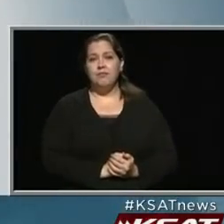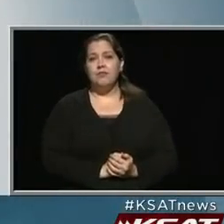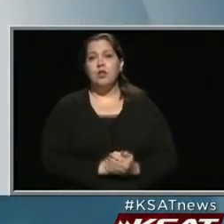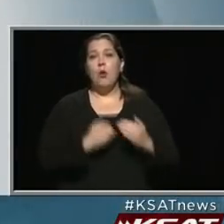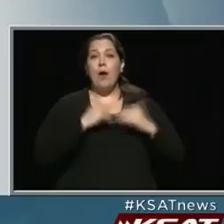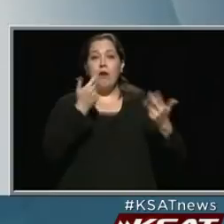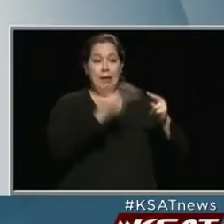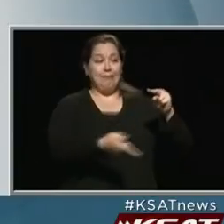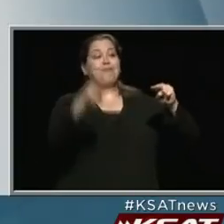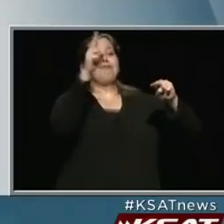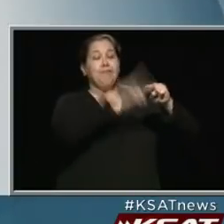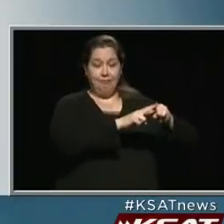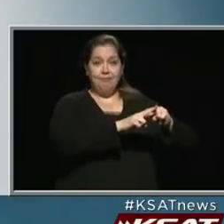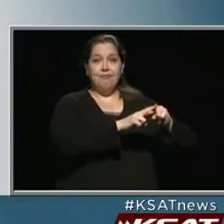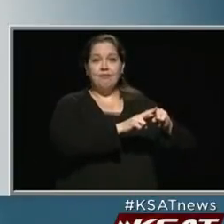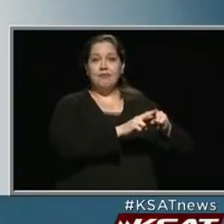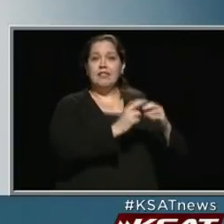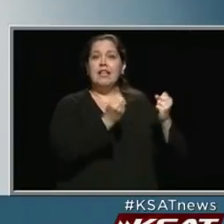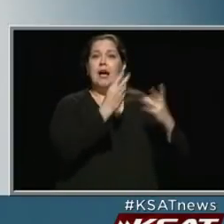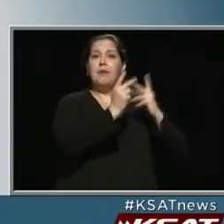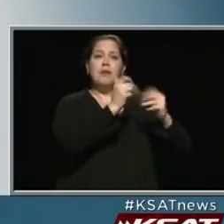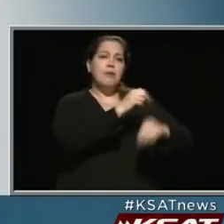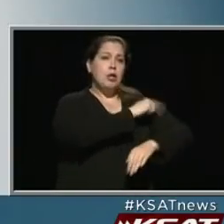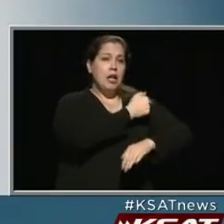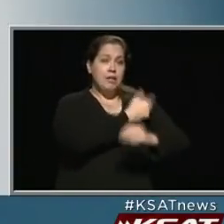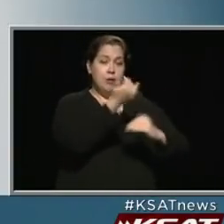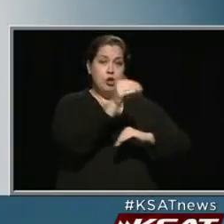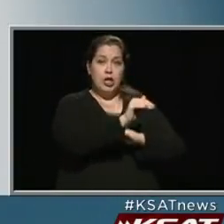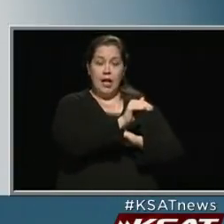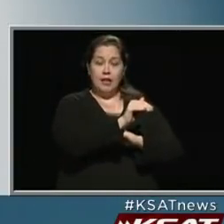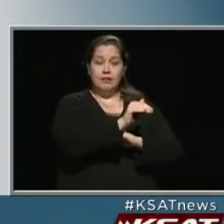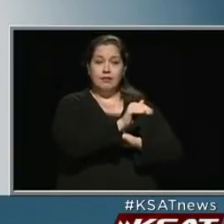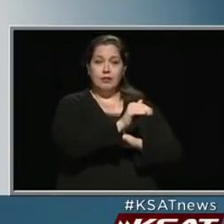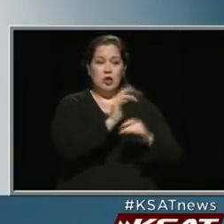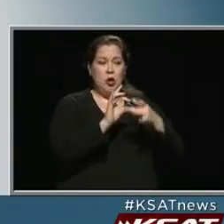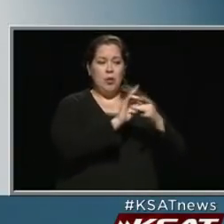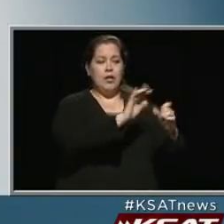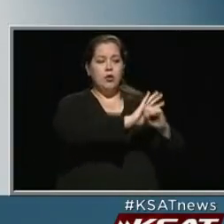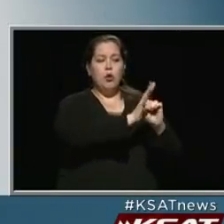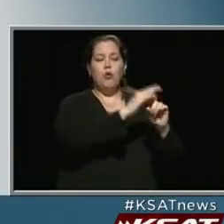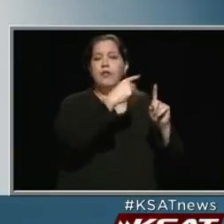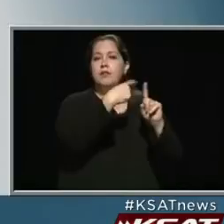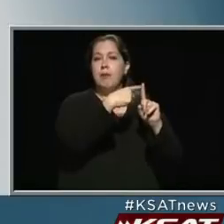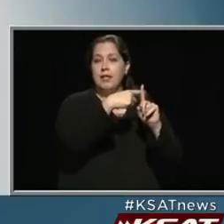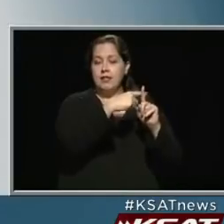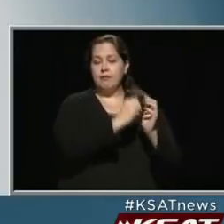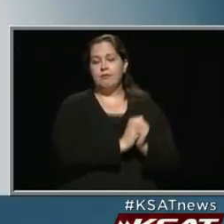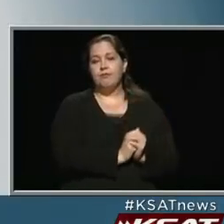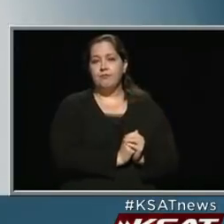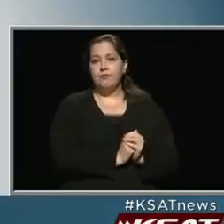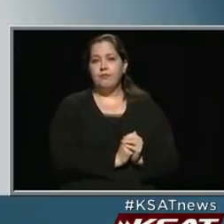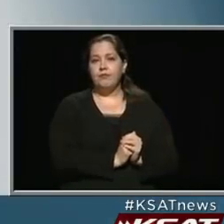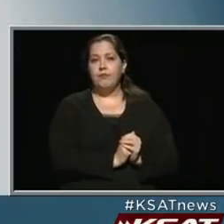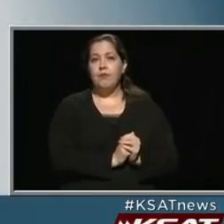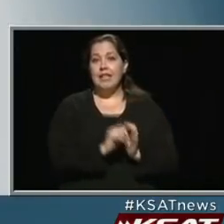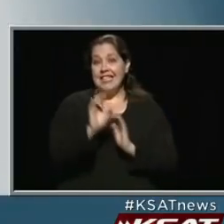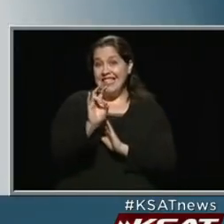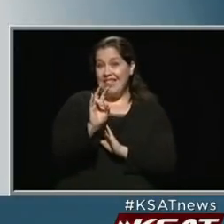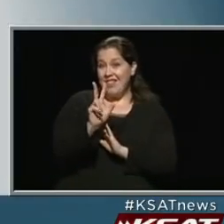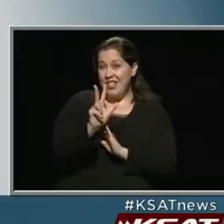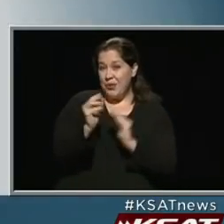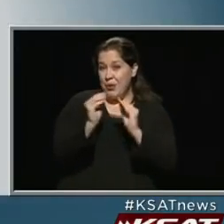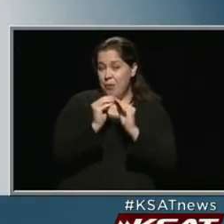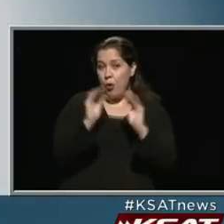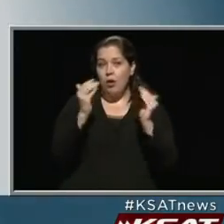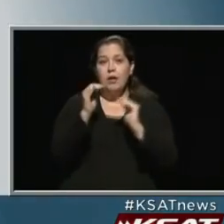big jump in COVID-19 hospital patients tonight. COVID-19 positive patients in local hospitals tonight, 73 more